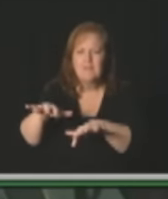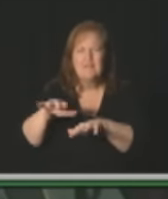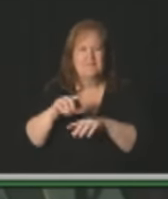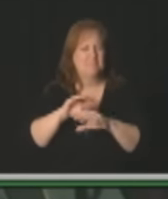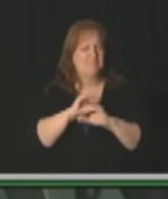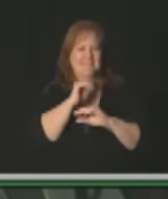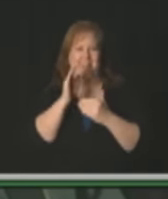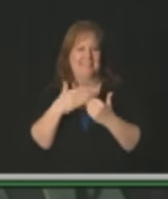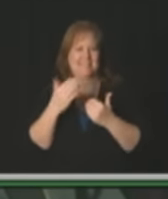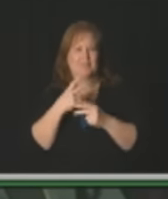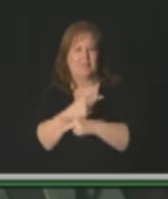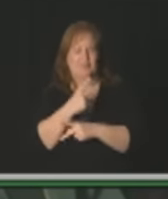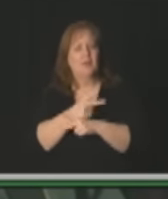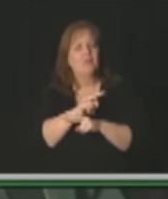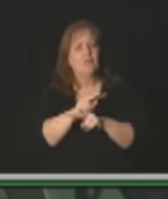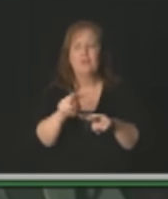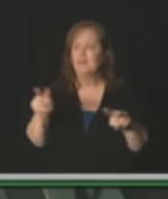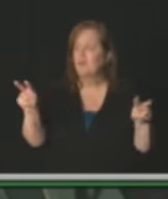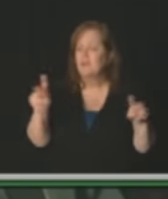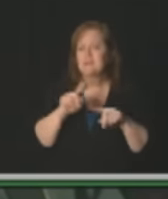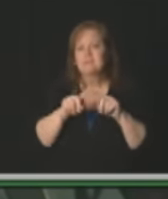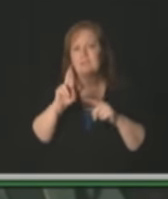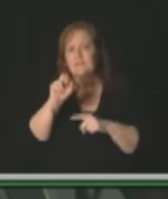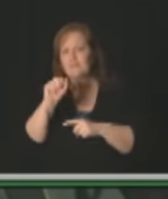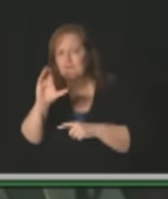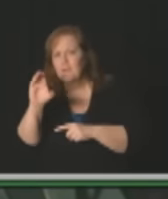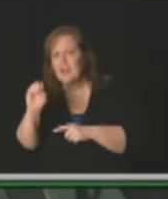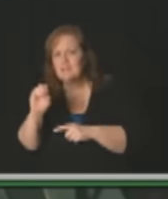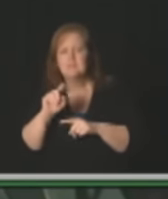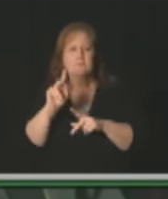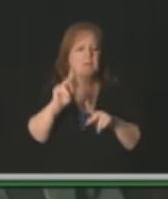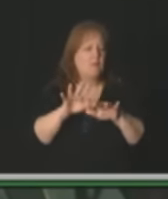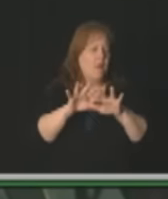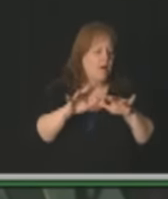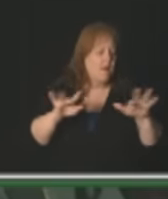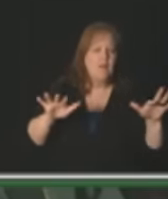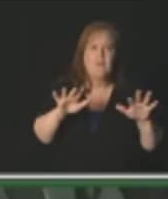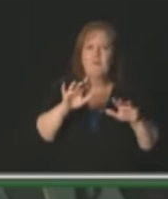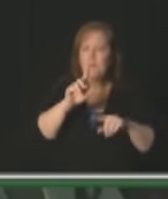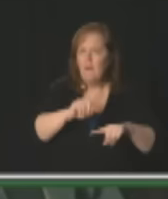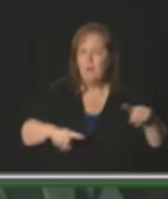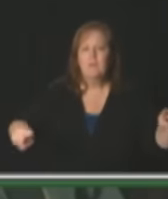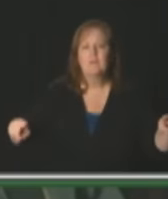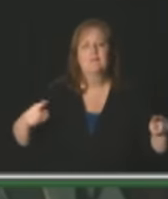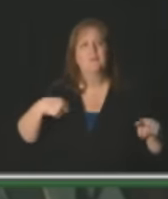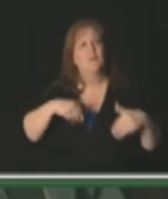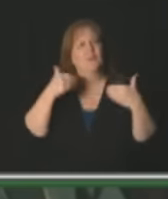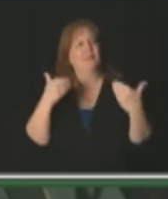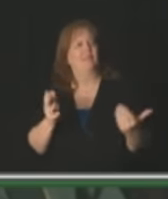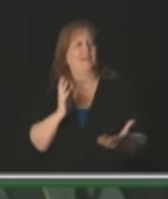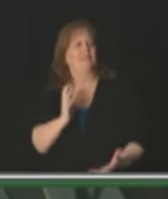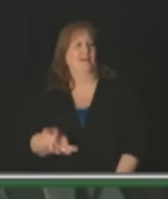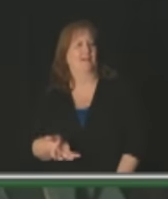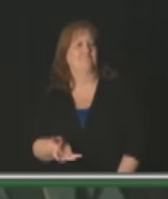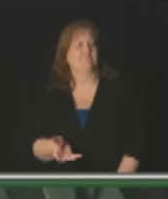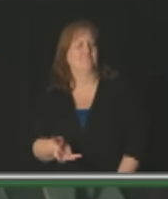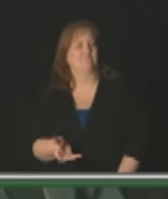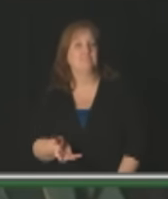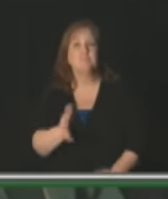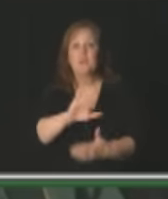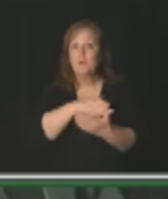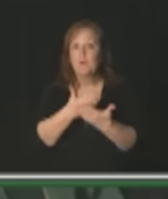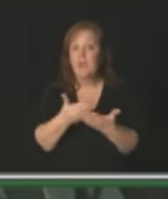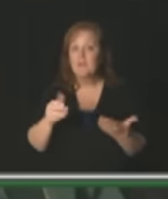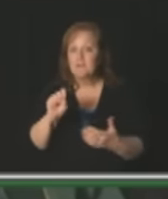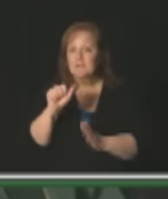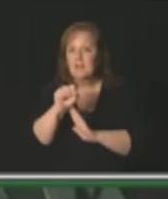you. There's different races of people from all walks of life, and we're getting along just fine. And if you ever get here at Sac